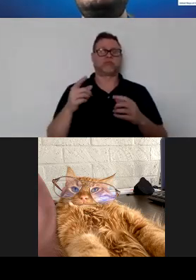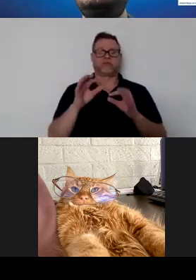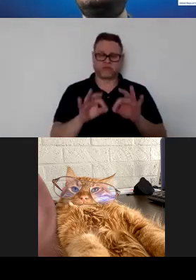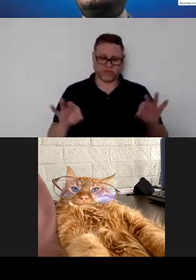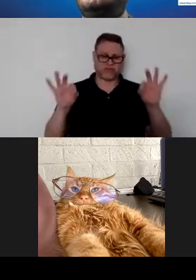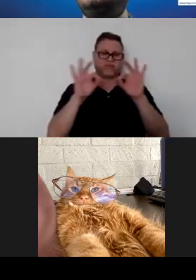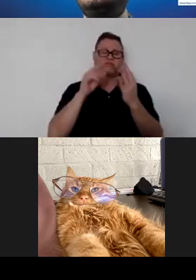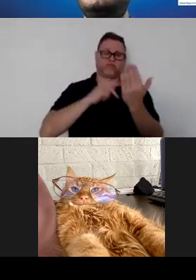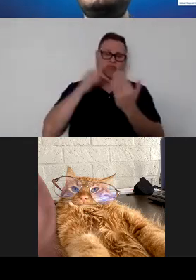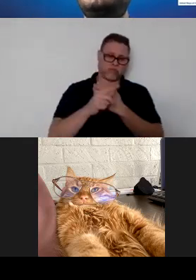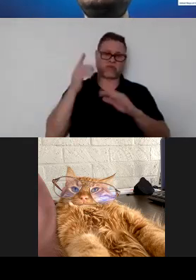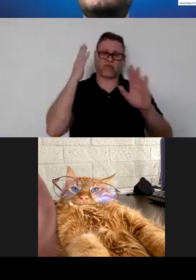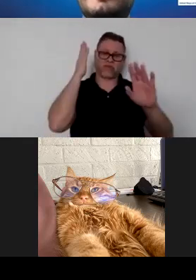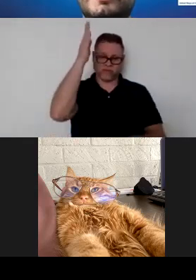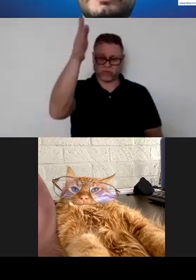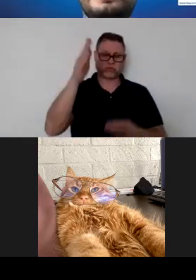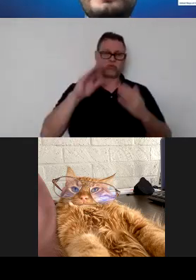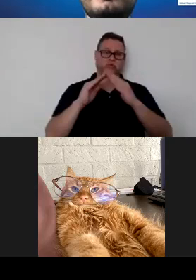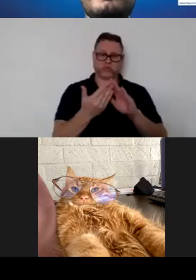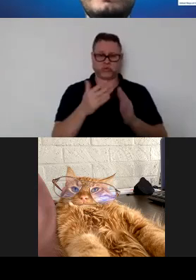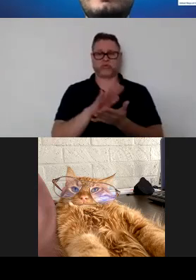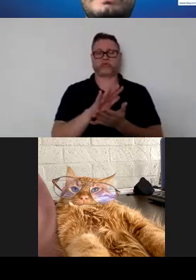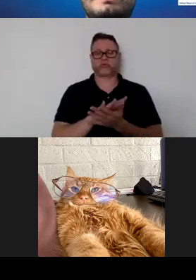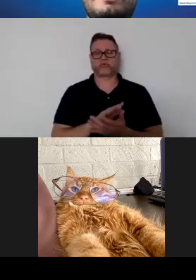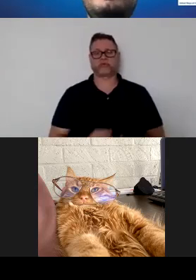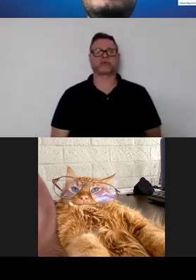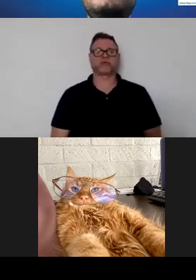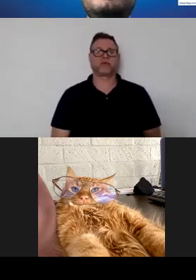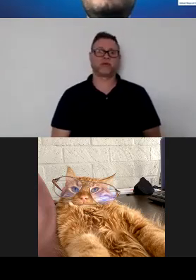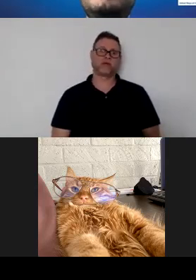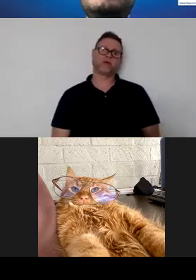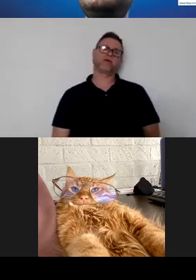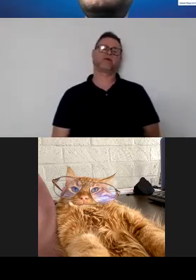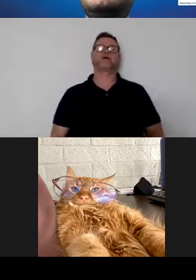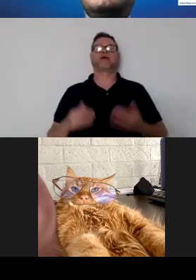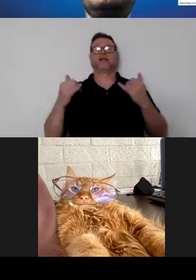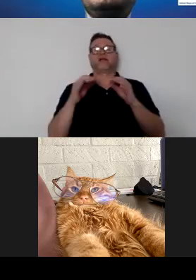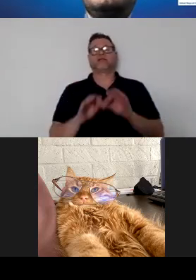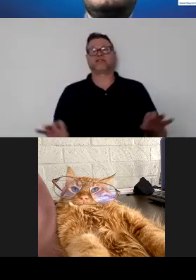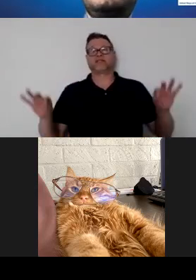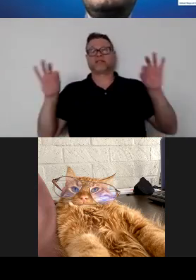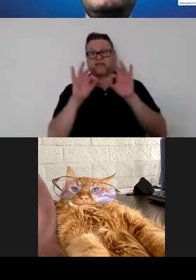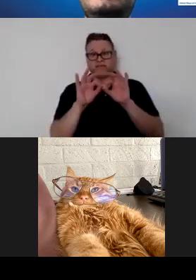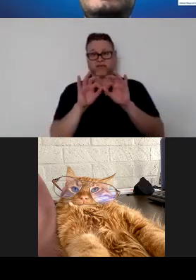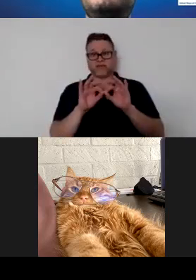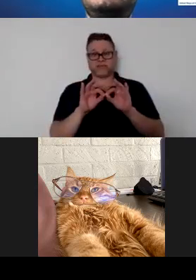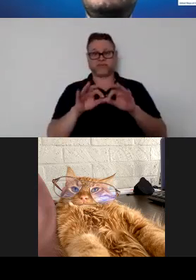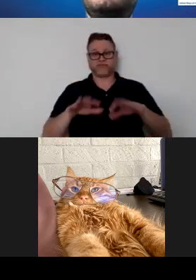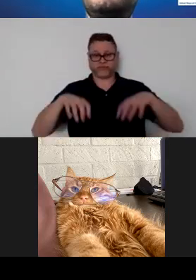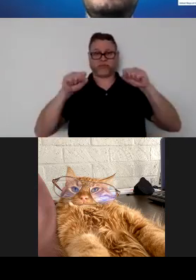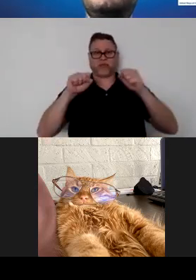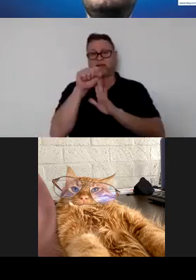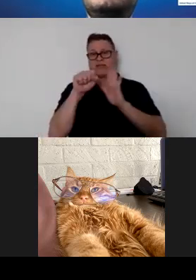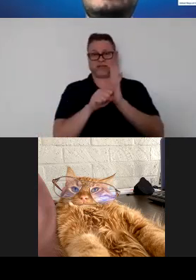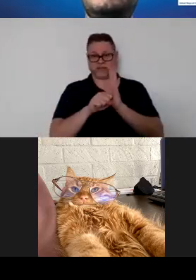in the future of community schools. Now, this is one of the most significant steps taken by the state to break